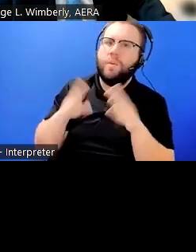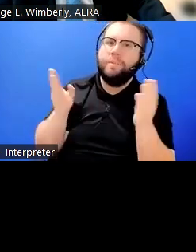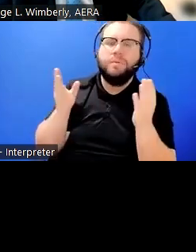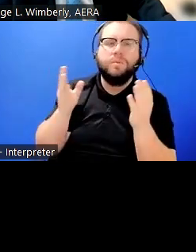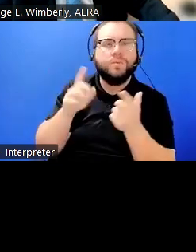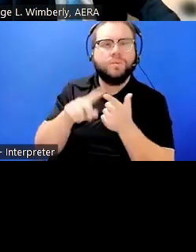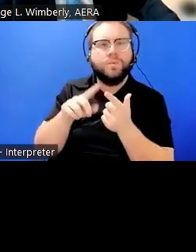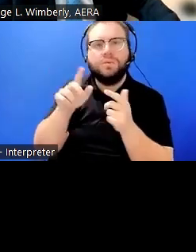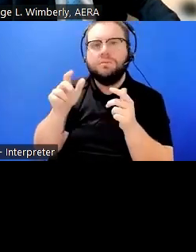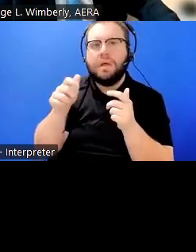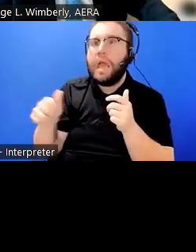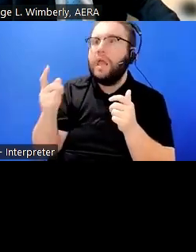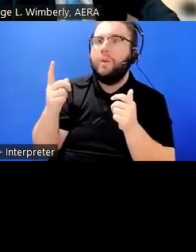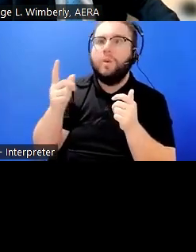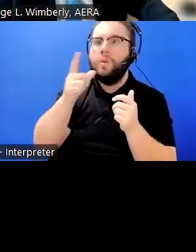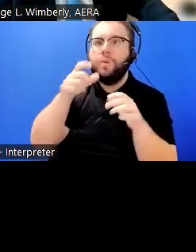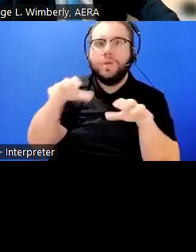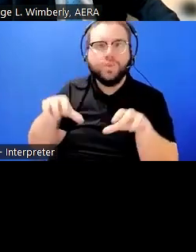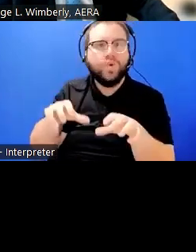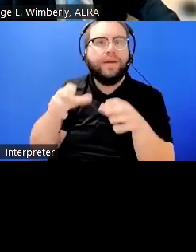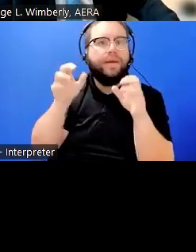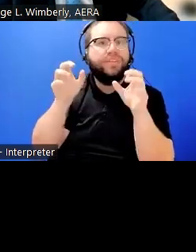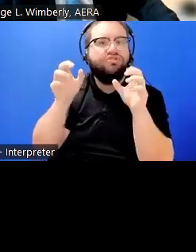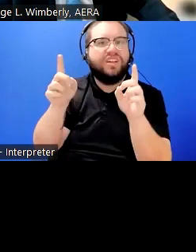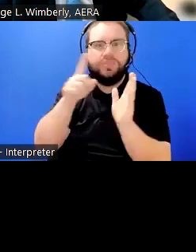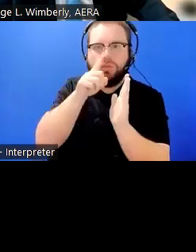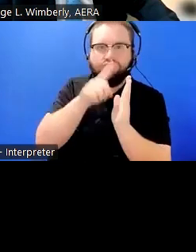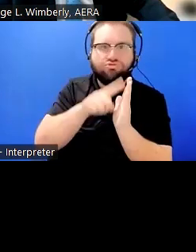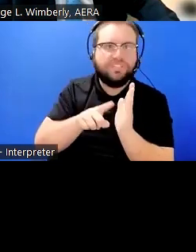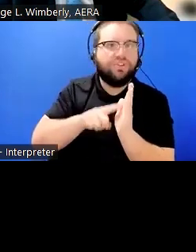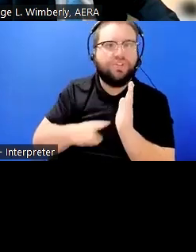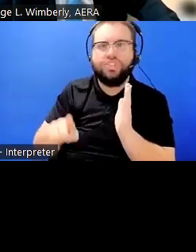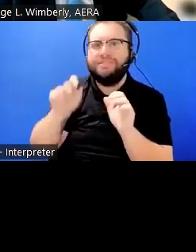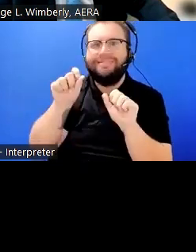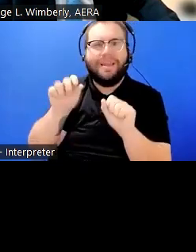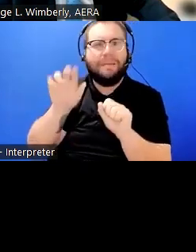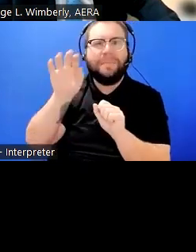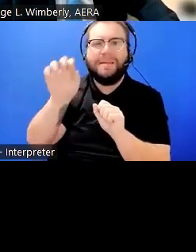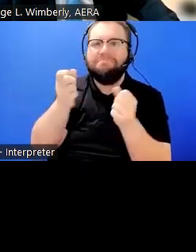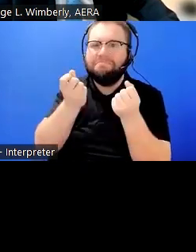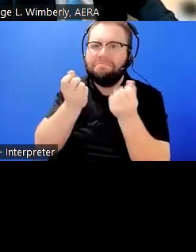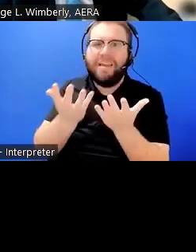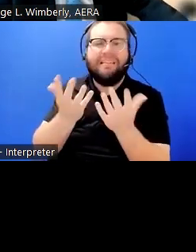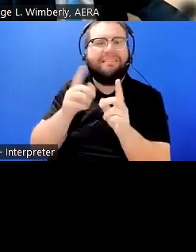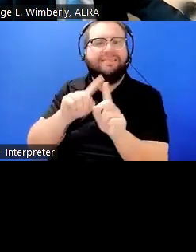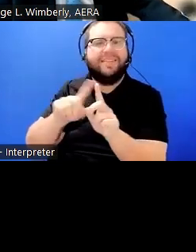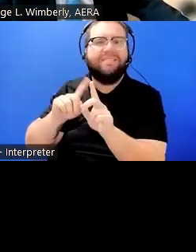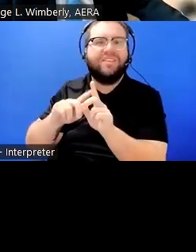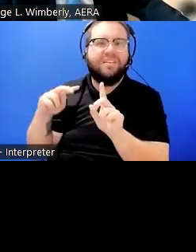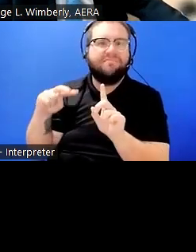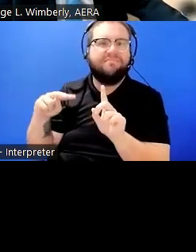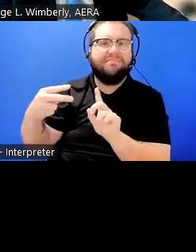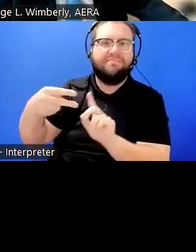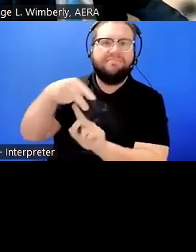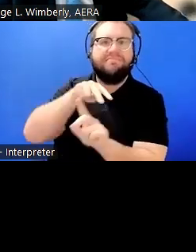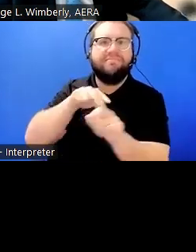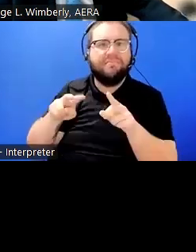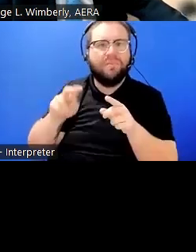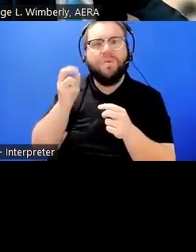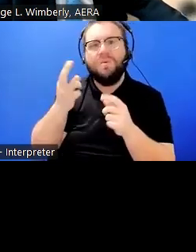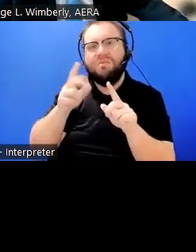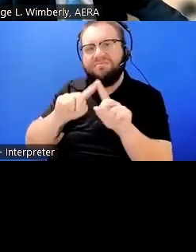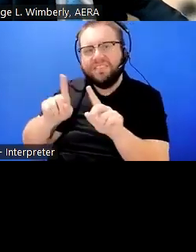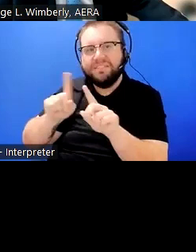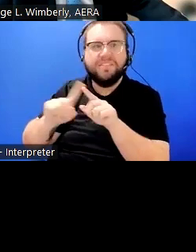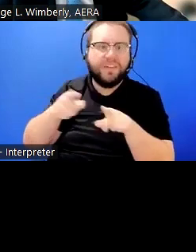education research, as I said, broadly defined, coming from multiple. It could be different disciplines. It doesn't necessarily have to be someone who's specifically in